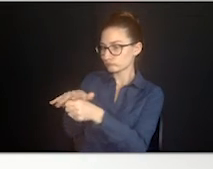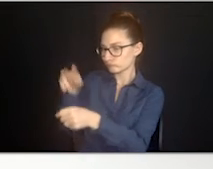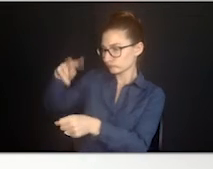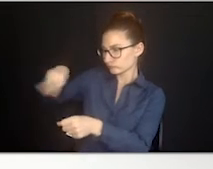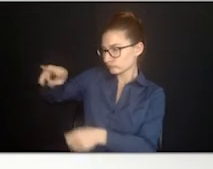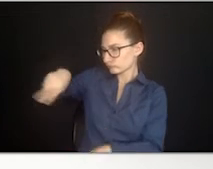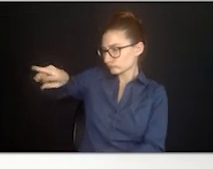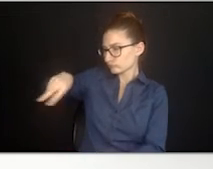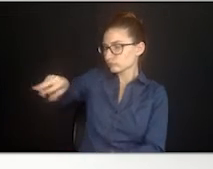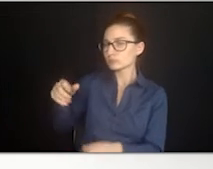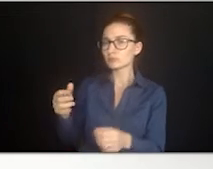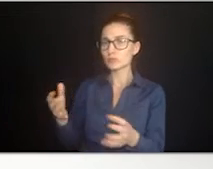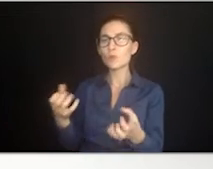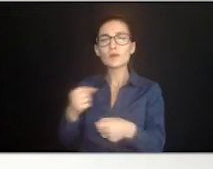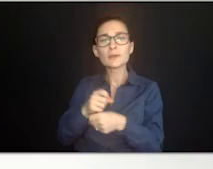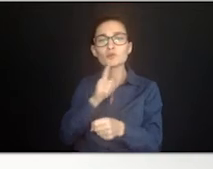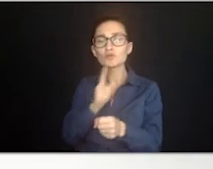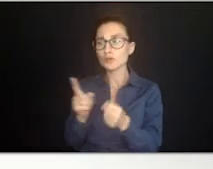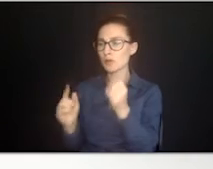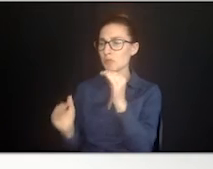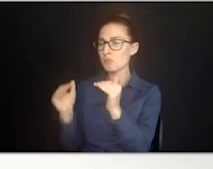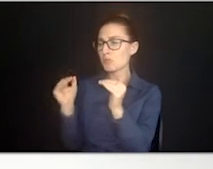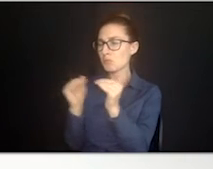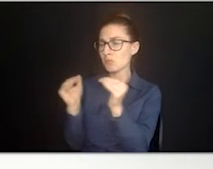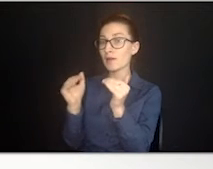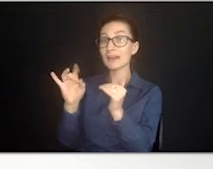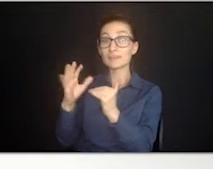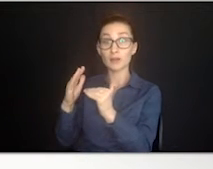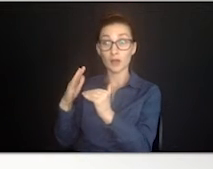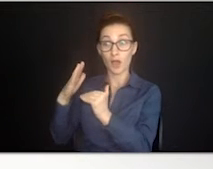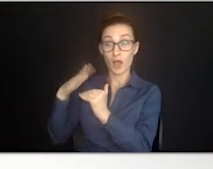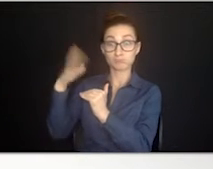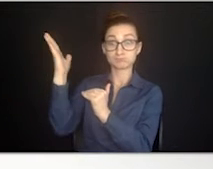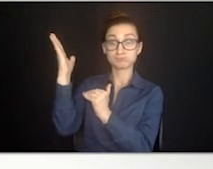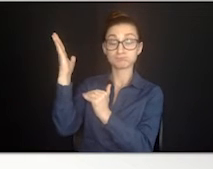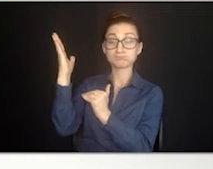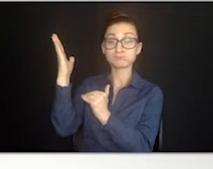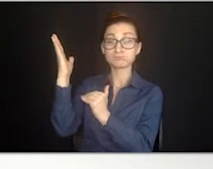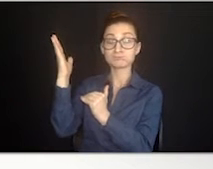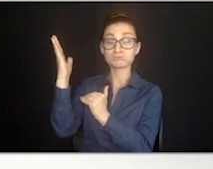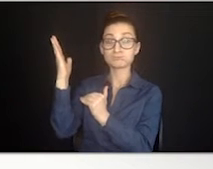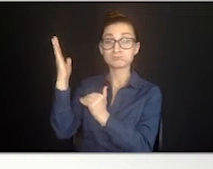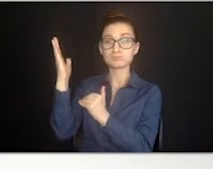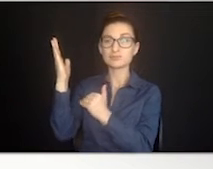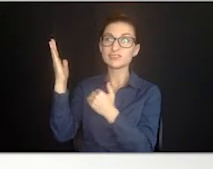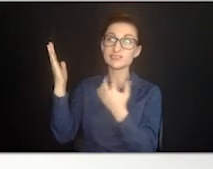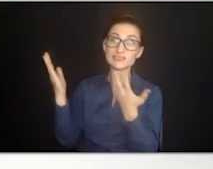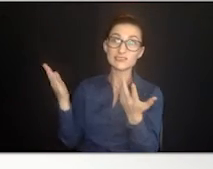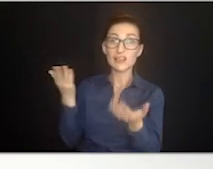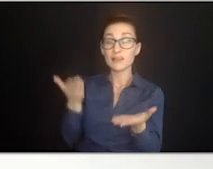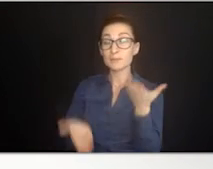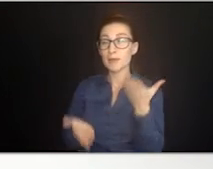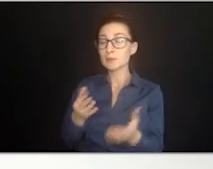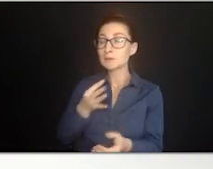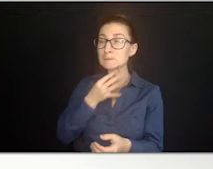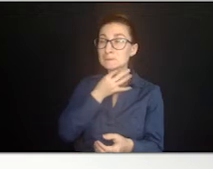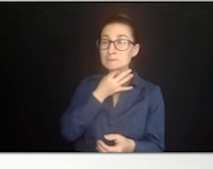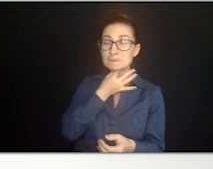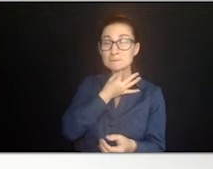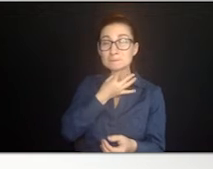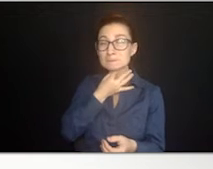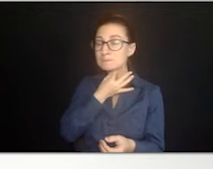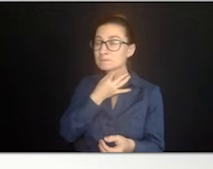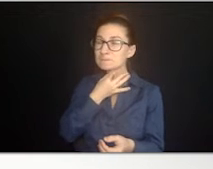of want to make sure that it's representative. If the district has a higher proportion of students with disabilities, there may be some questions to